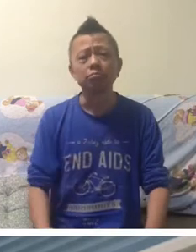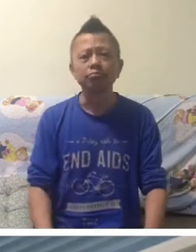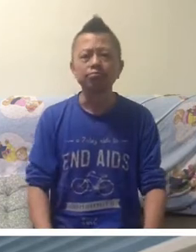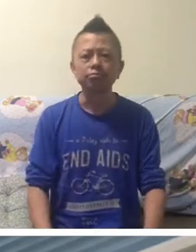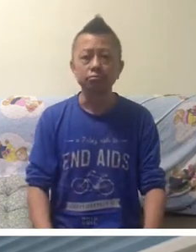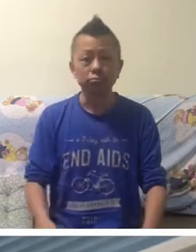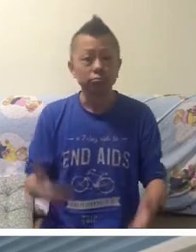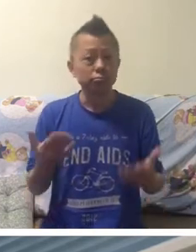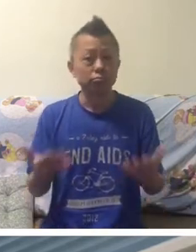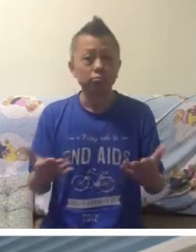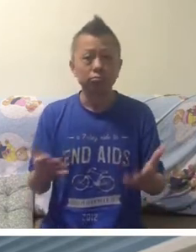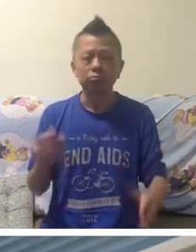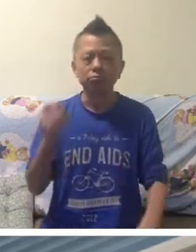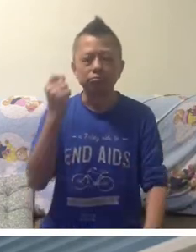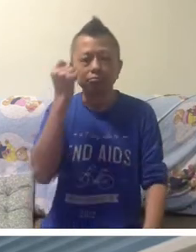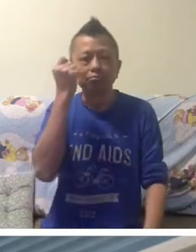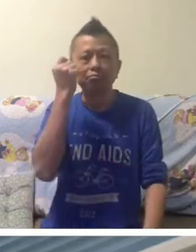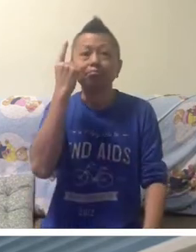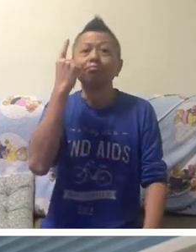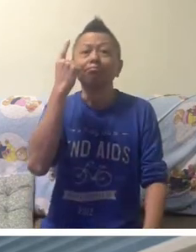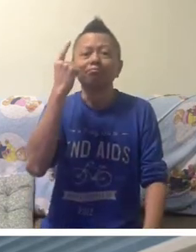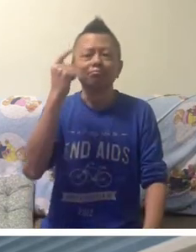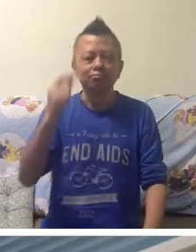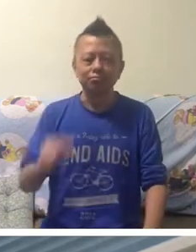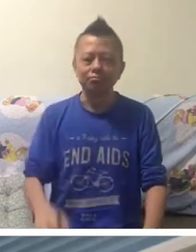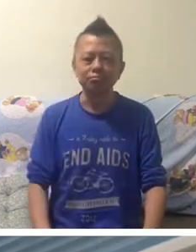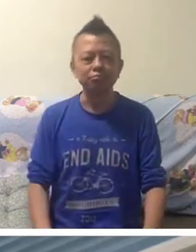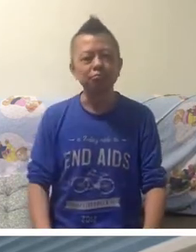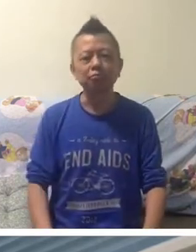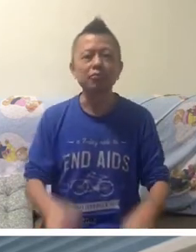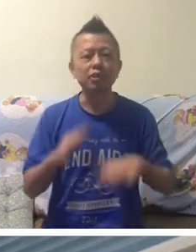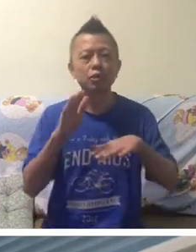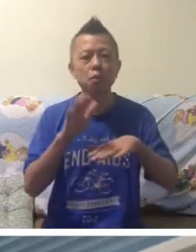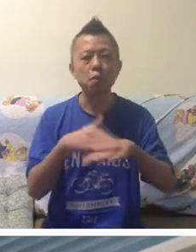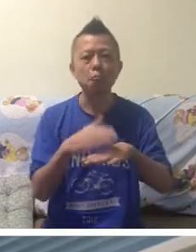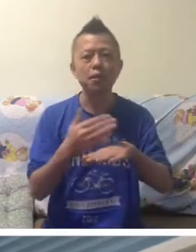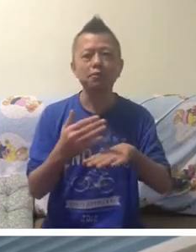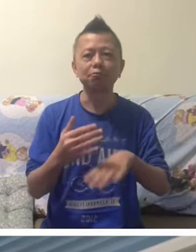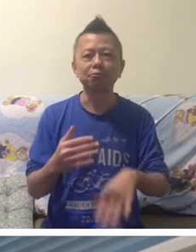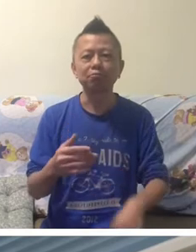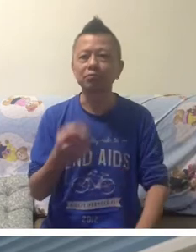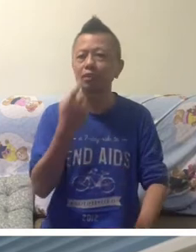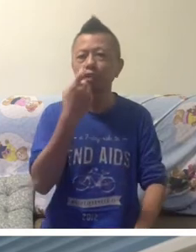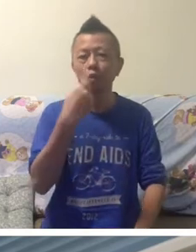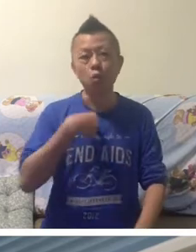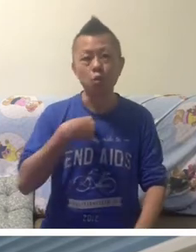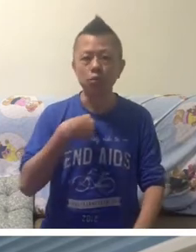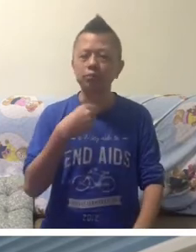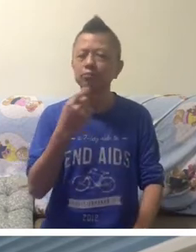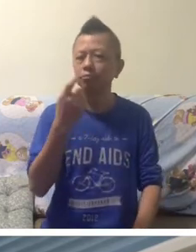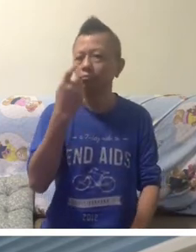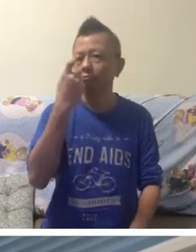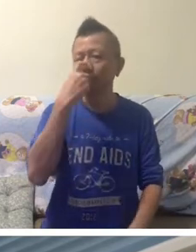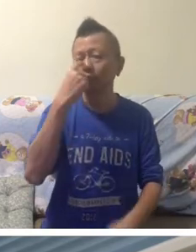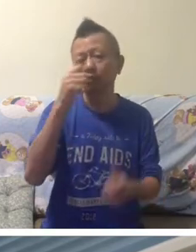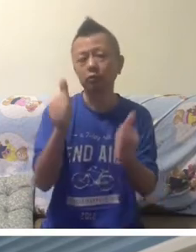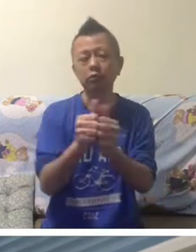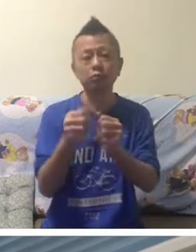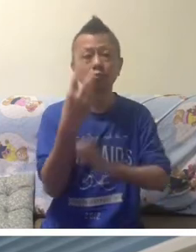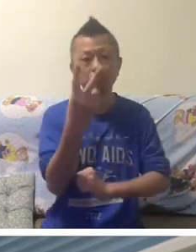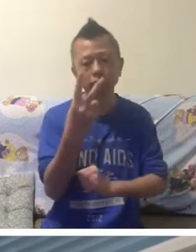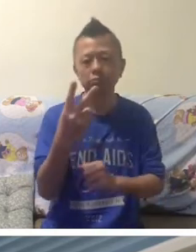but I'm awake. I just had a really nice video call with a friend in United Kingdom. Well,